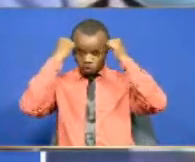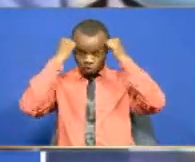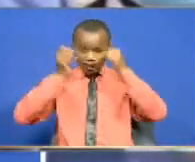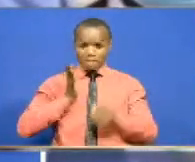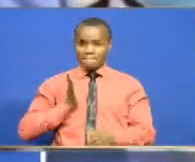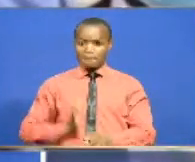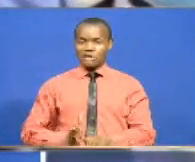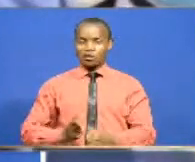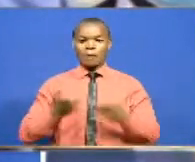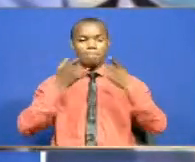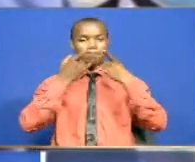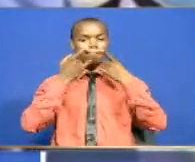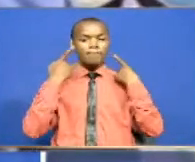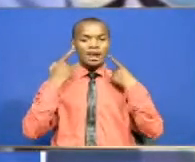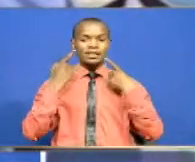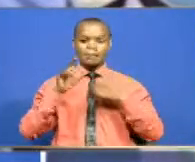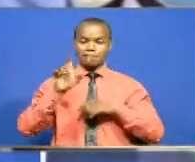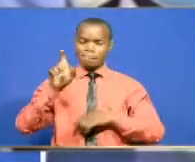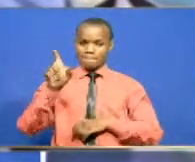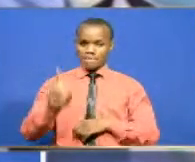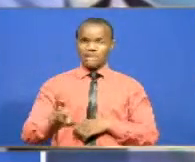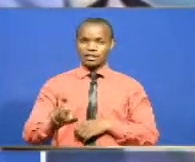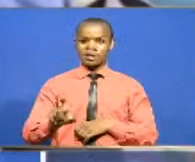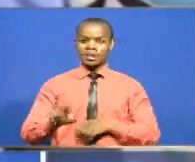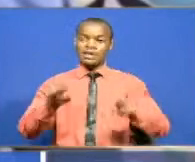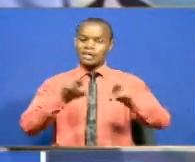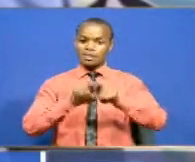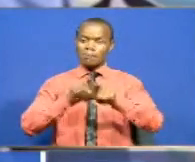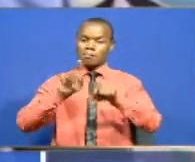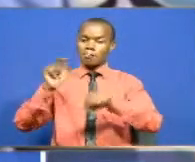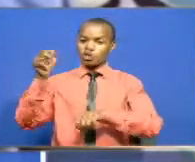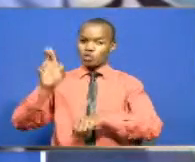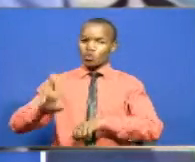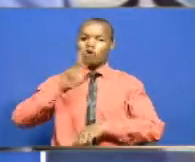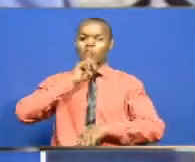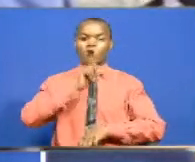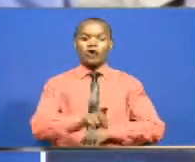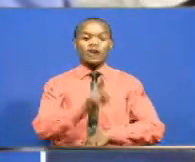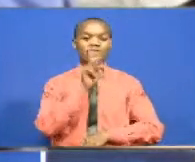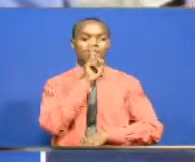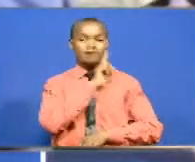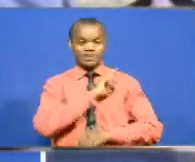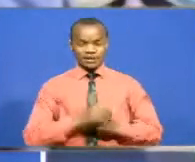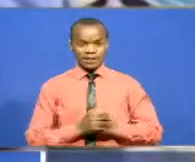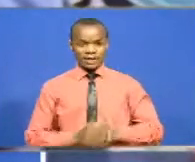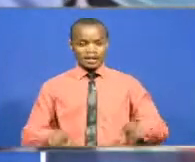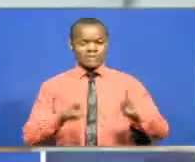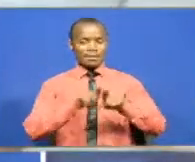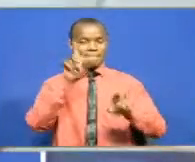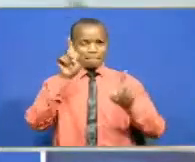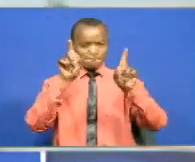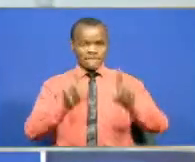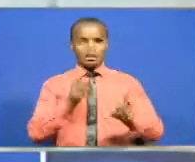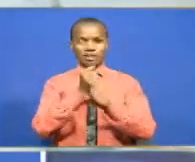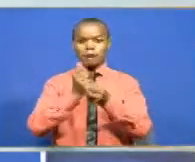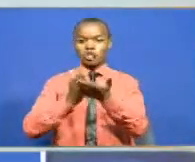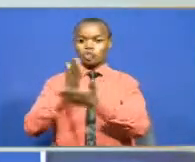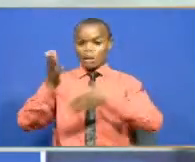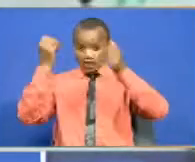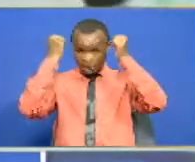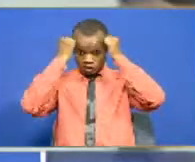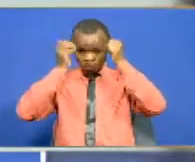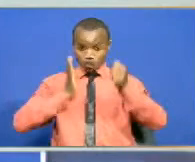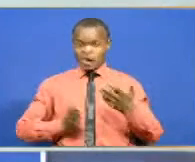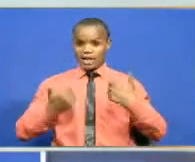instruction. It is the instruction of His Excellency the President. And you must make sure that every student wears masks. The CS used the forum